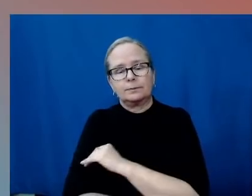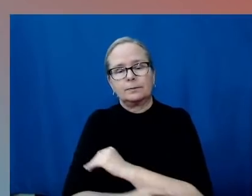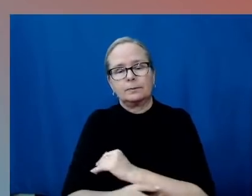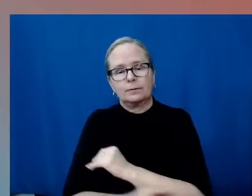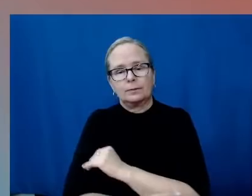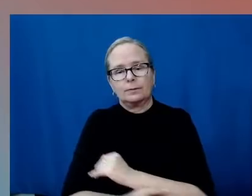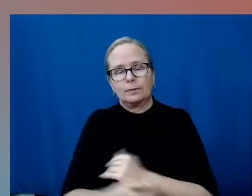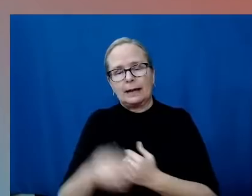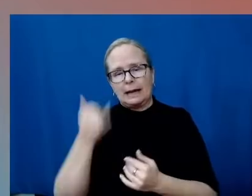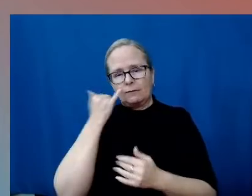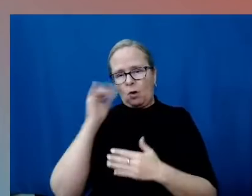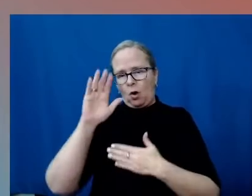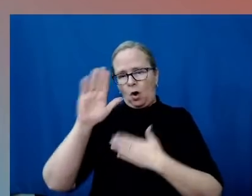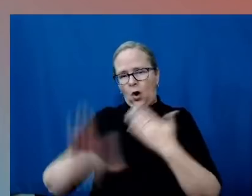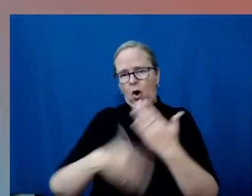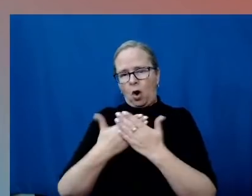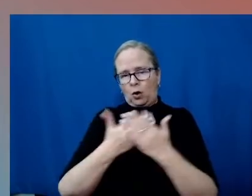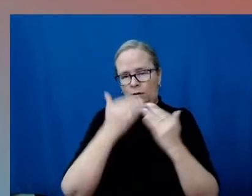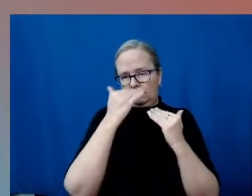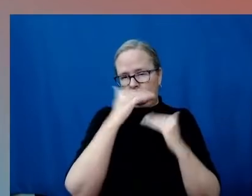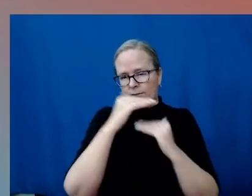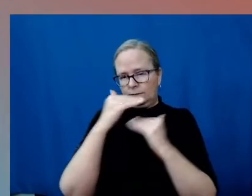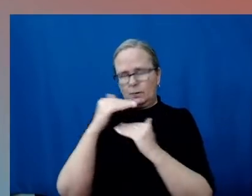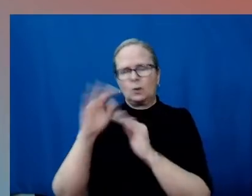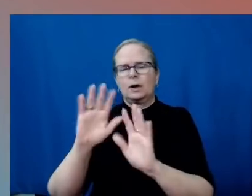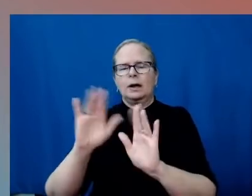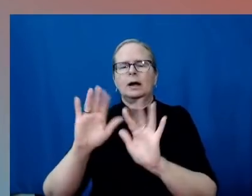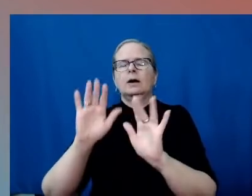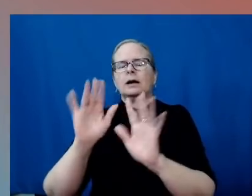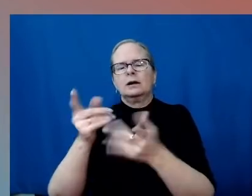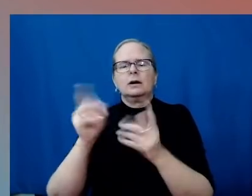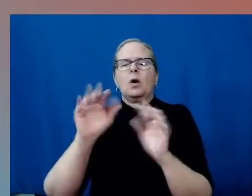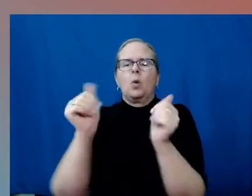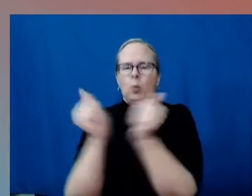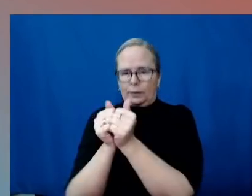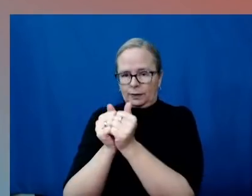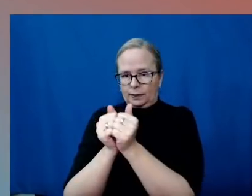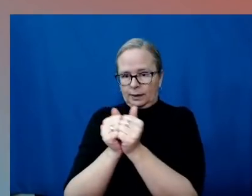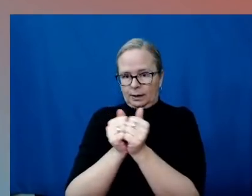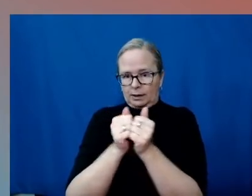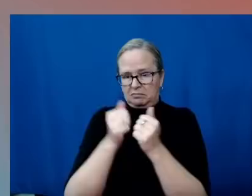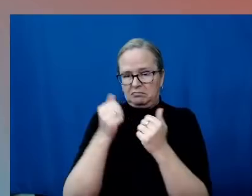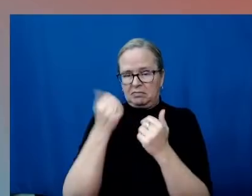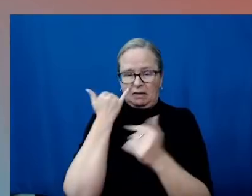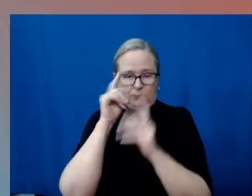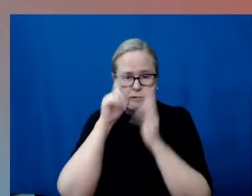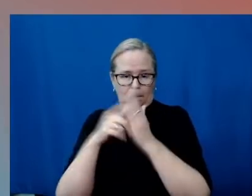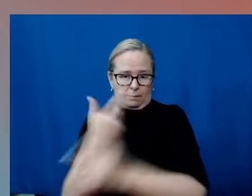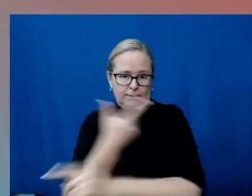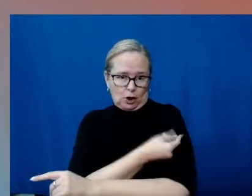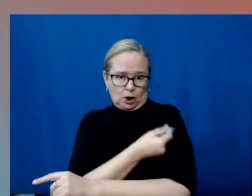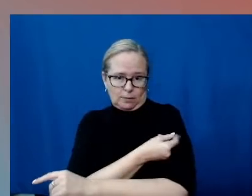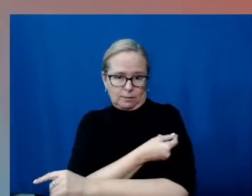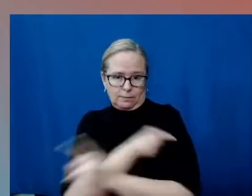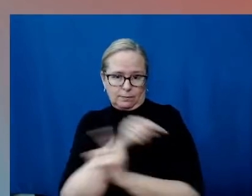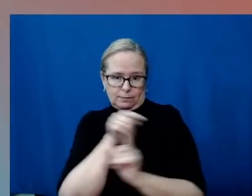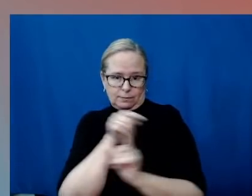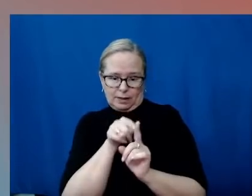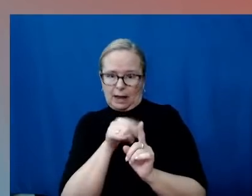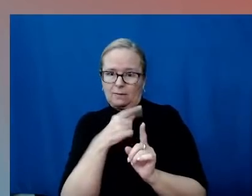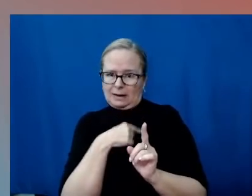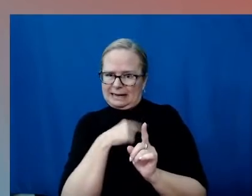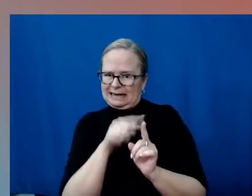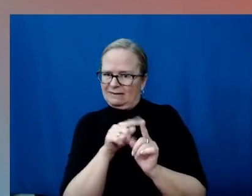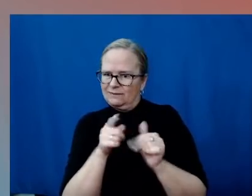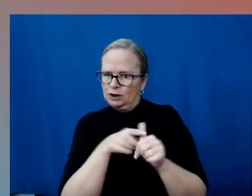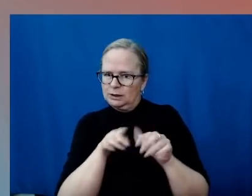the removing of restriction exception program, that that it is first step,